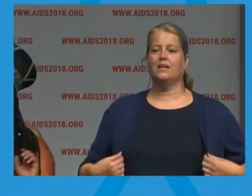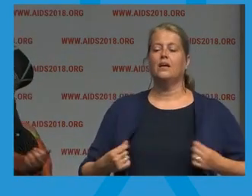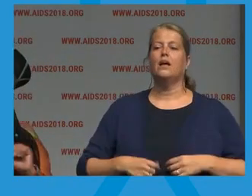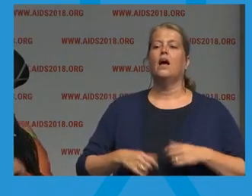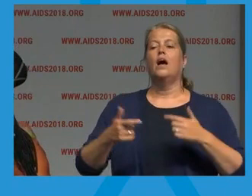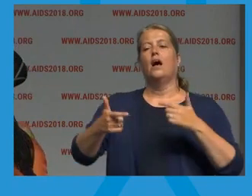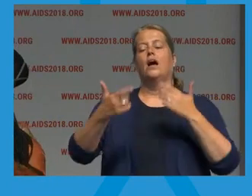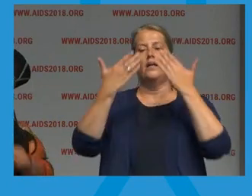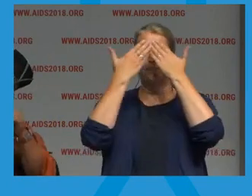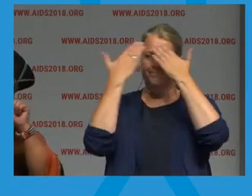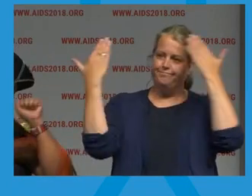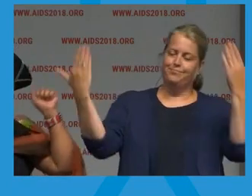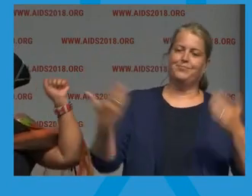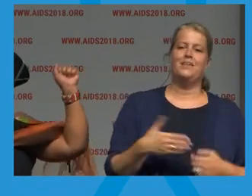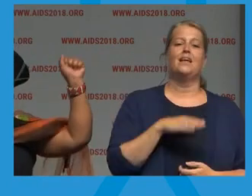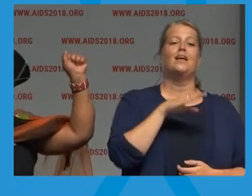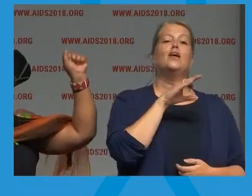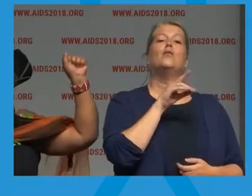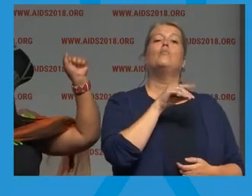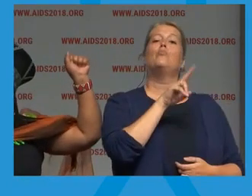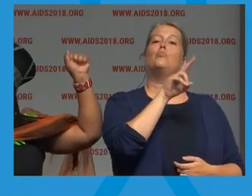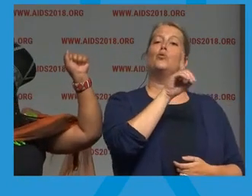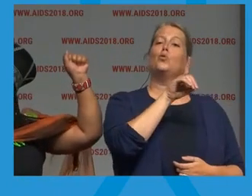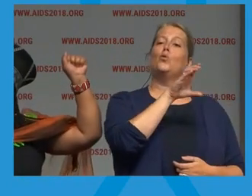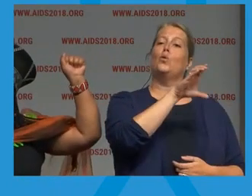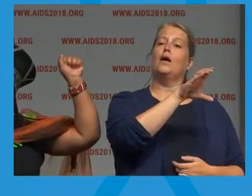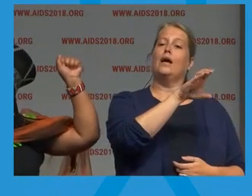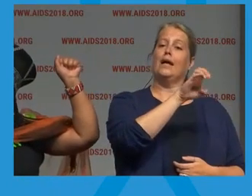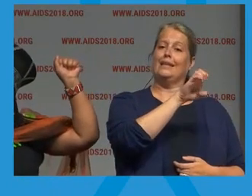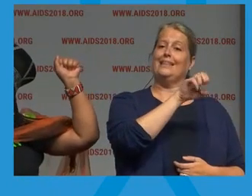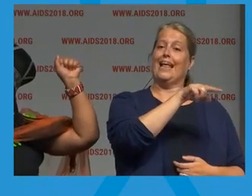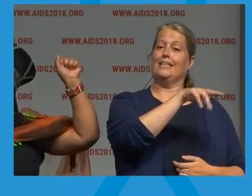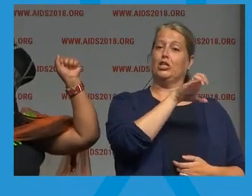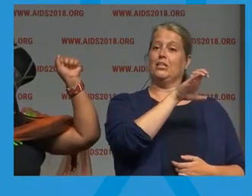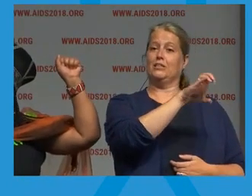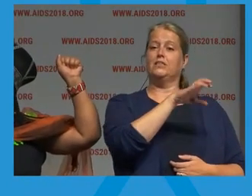I salute Ma'am Prudence Mabele.